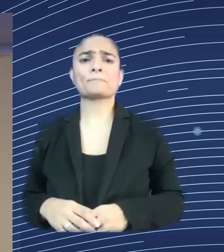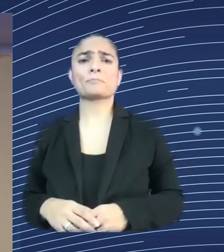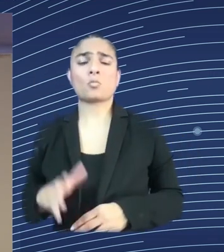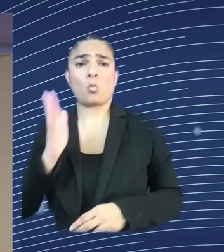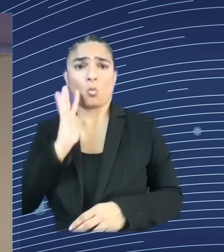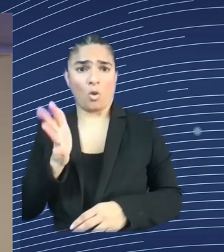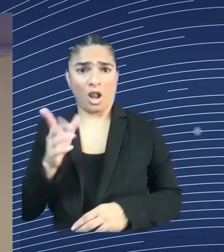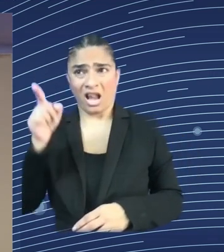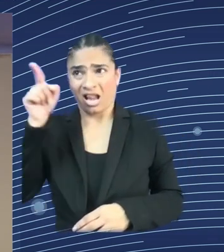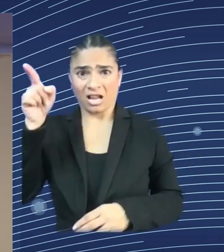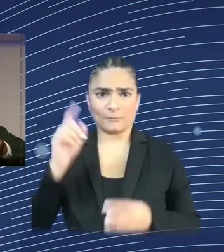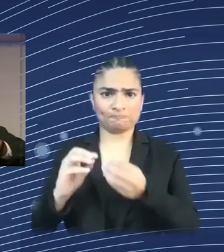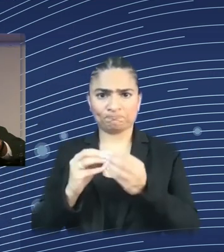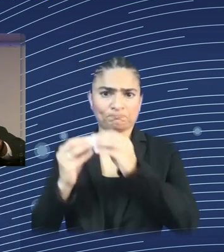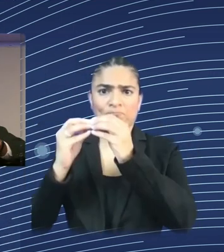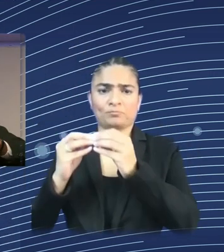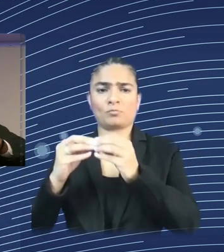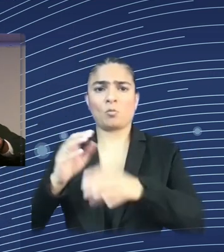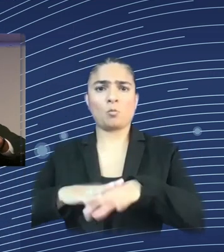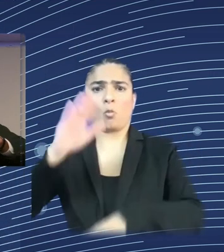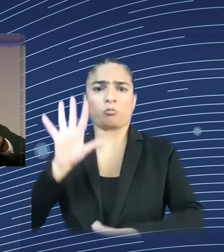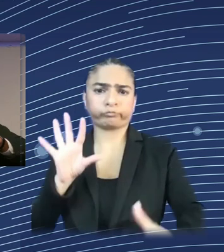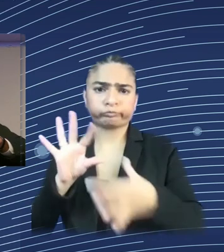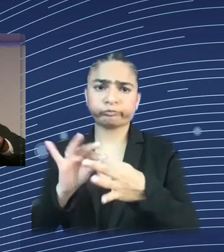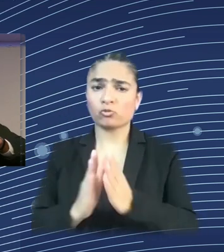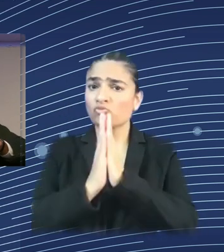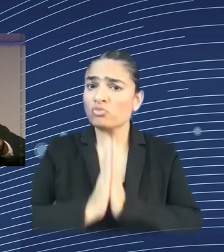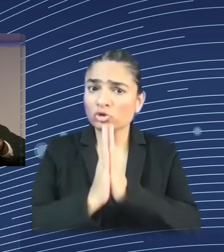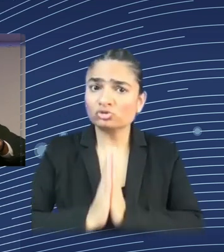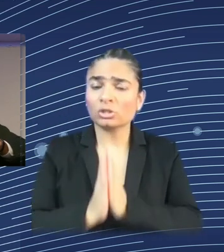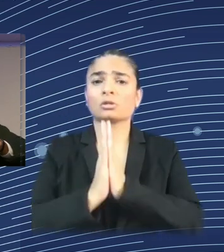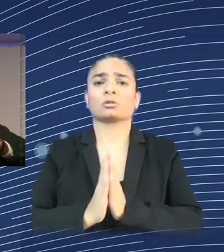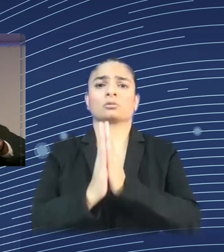Slido question appear?